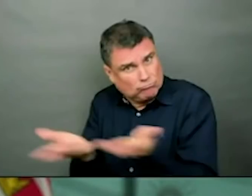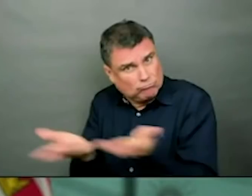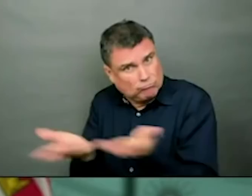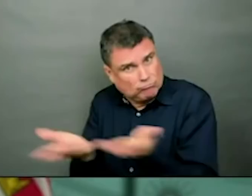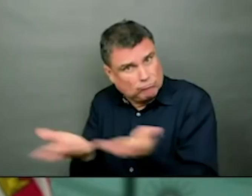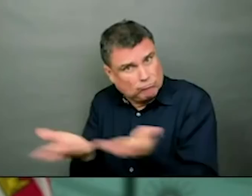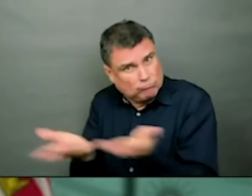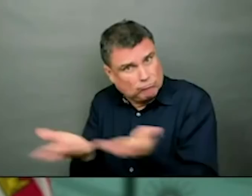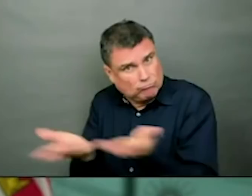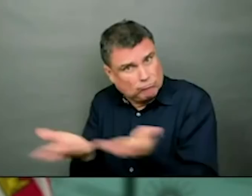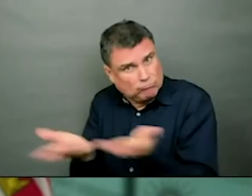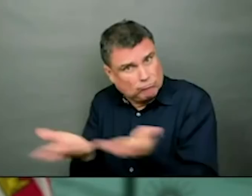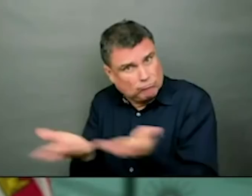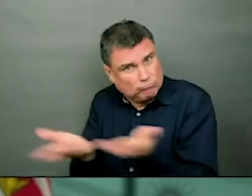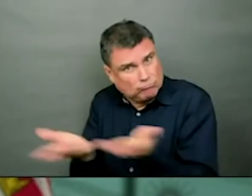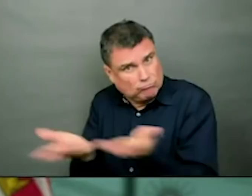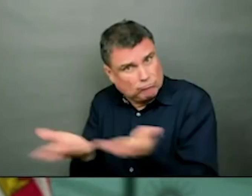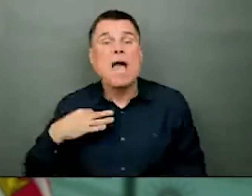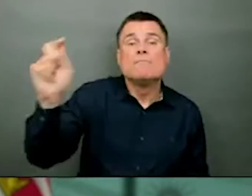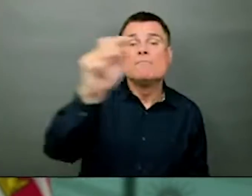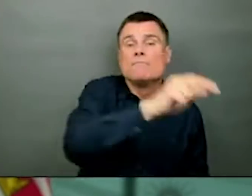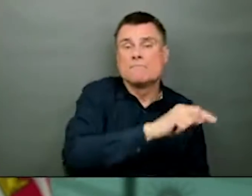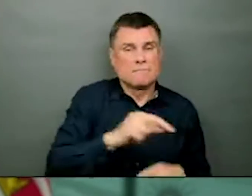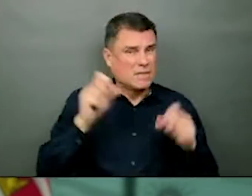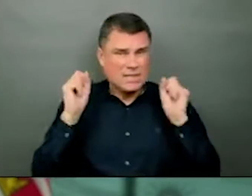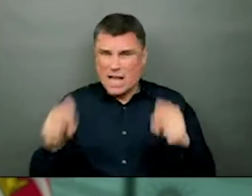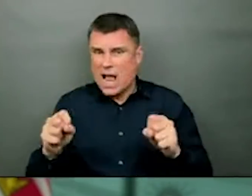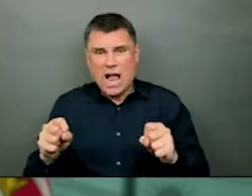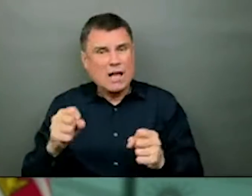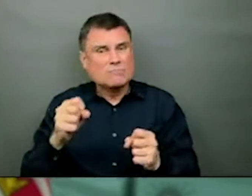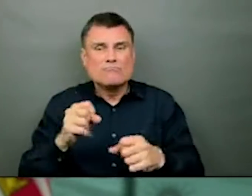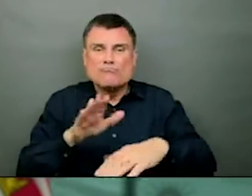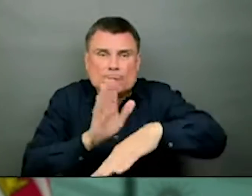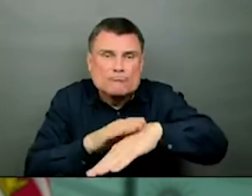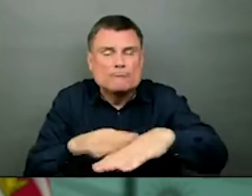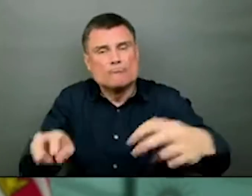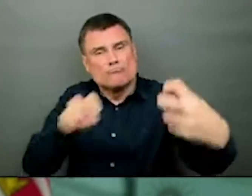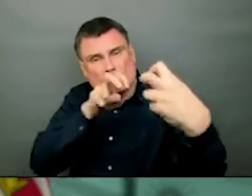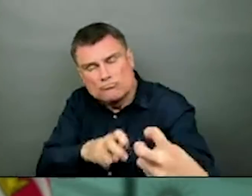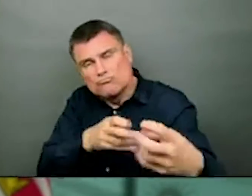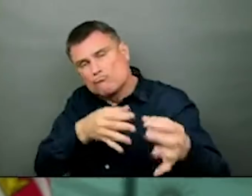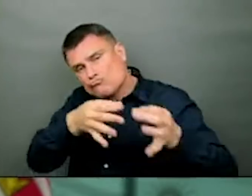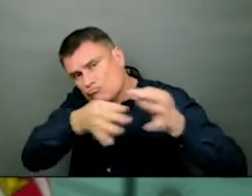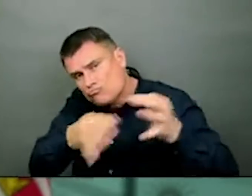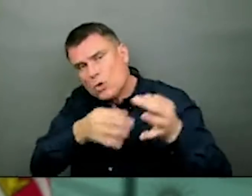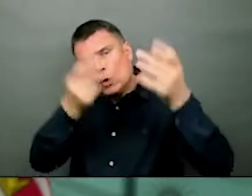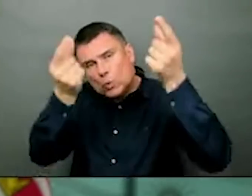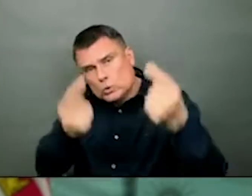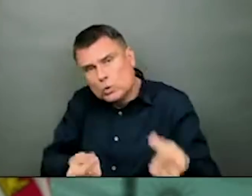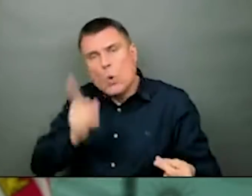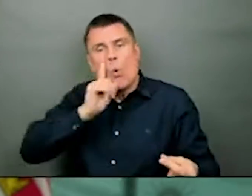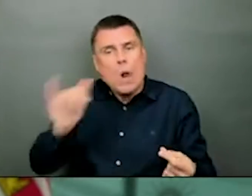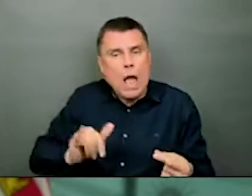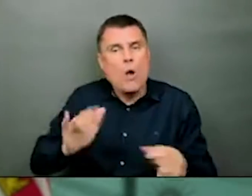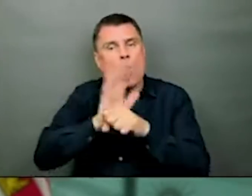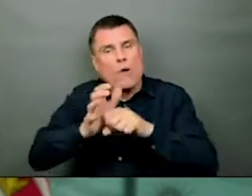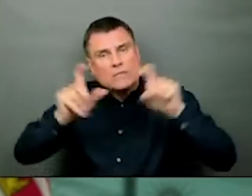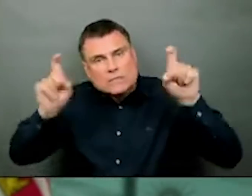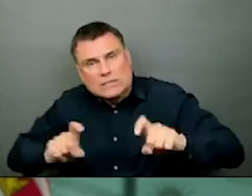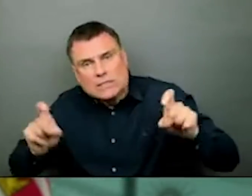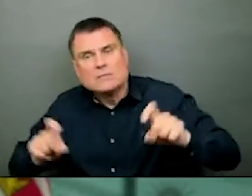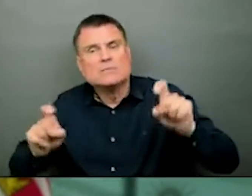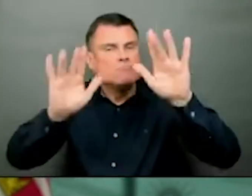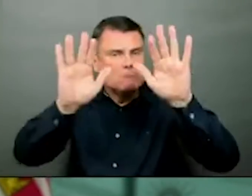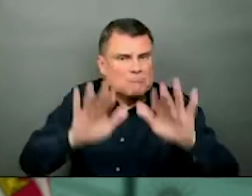Well, it's just that we're not doing a lot of tests today. I mean, we're averaging about 7,000 a day. We've got capacity up to 20,000. And in December,